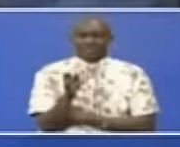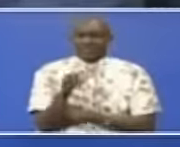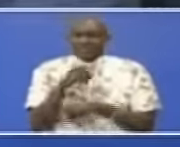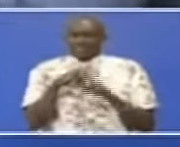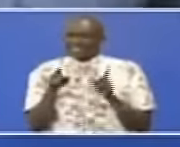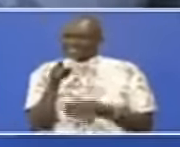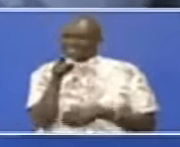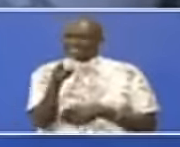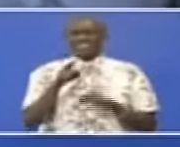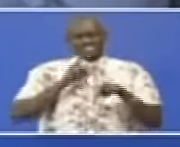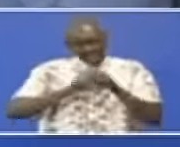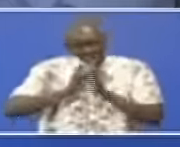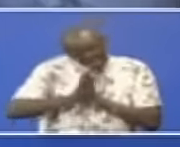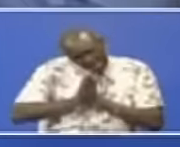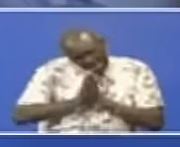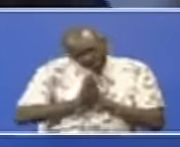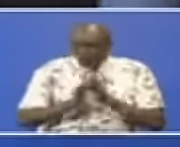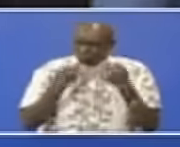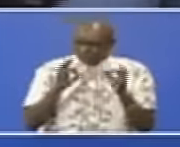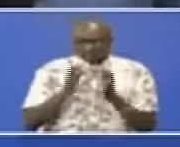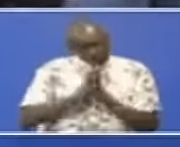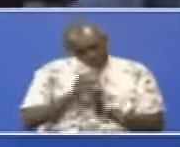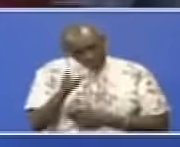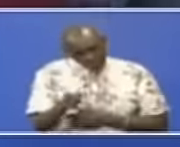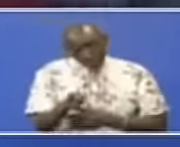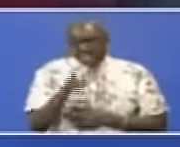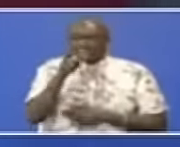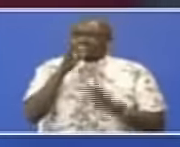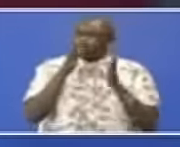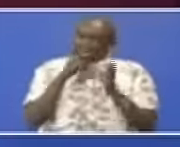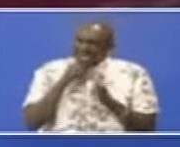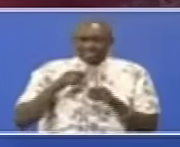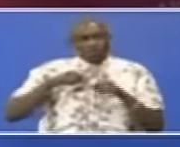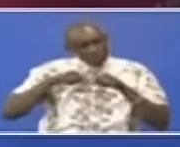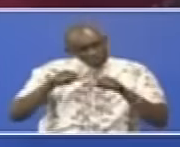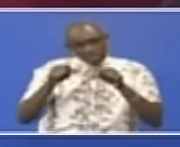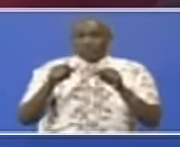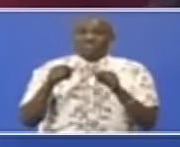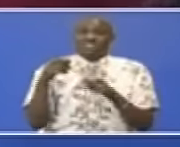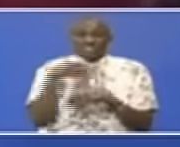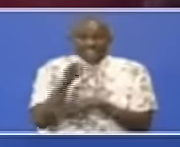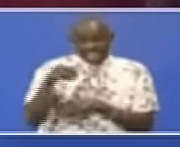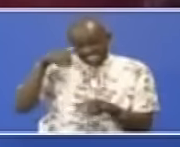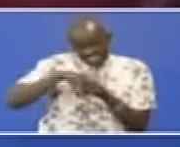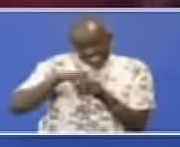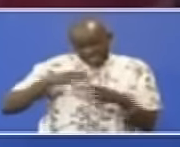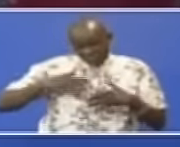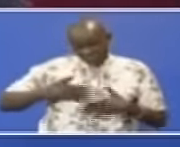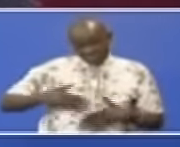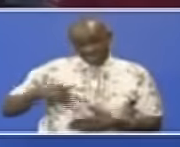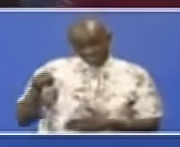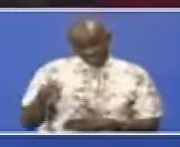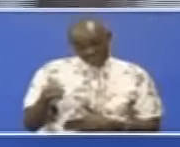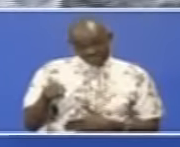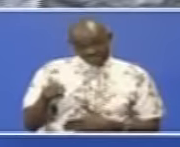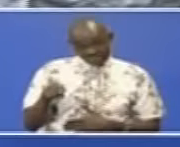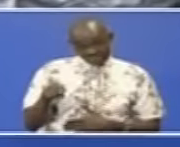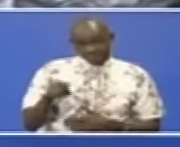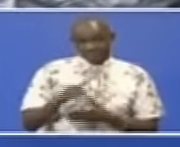these fervent prayers to free him continue, Musila may still continue hosting the said deadly serpent inside his